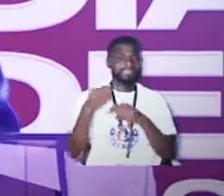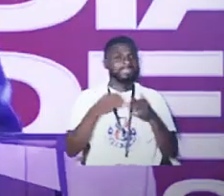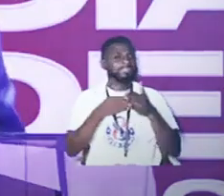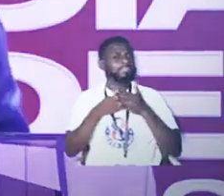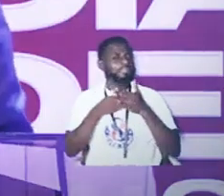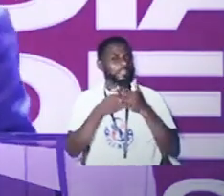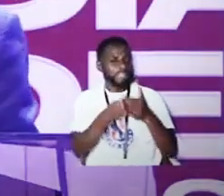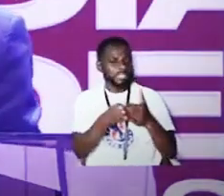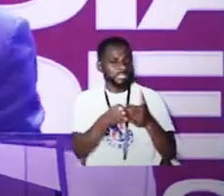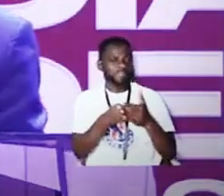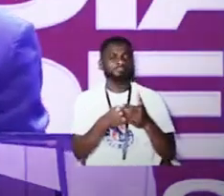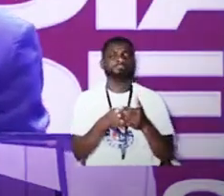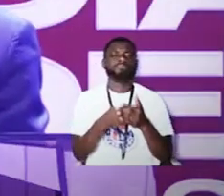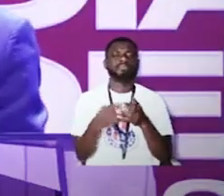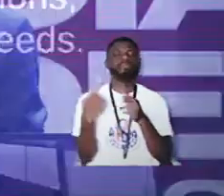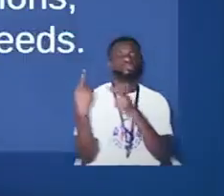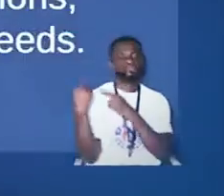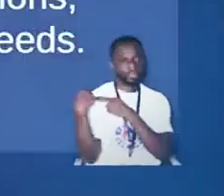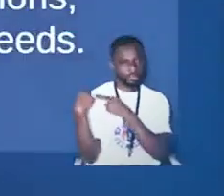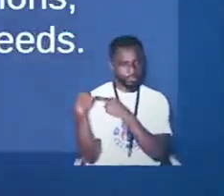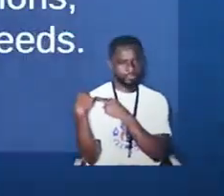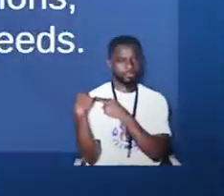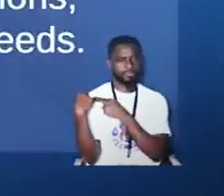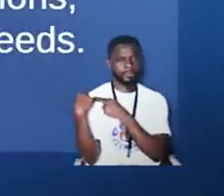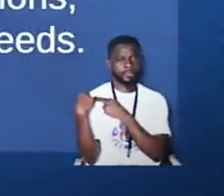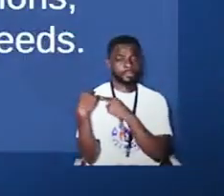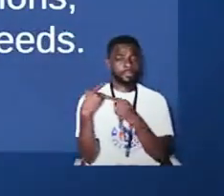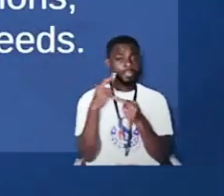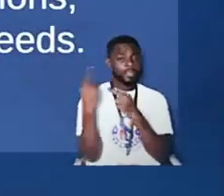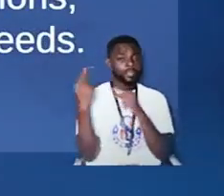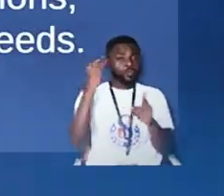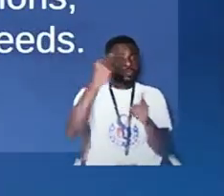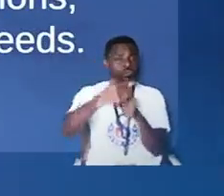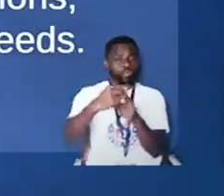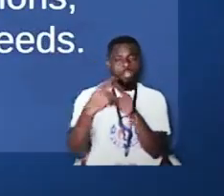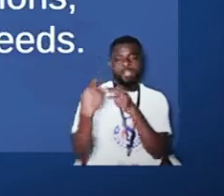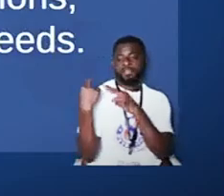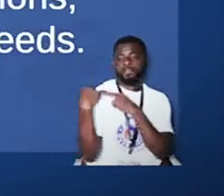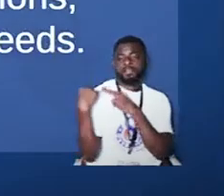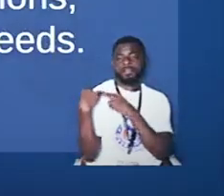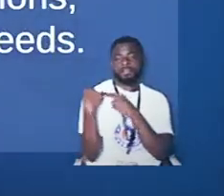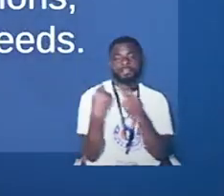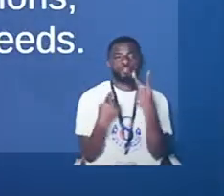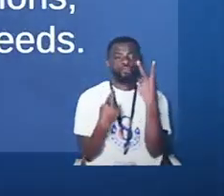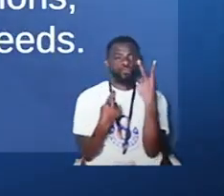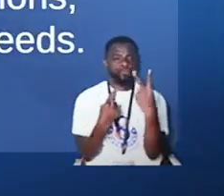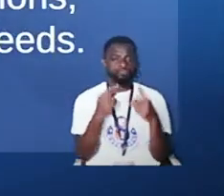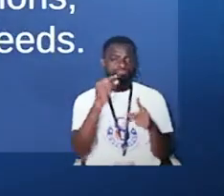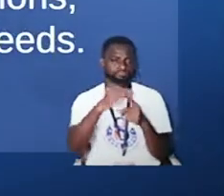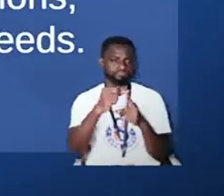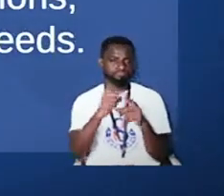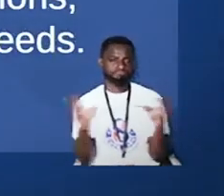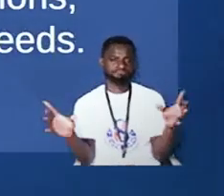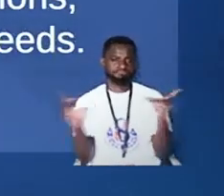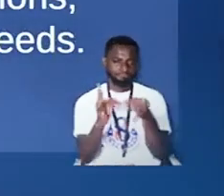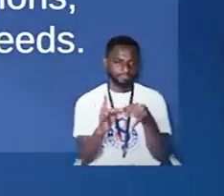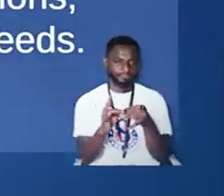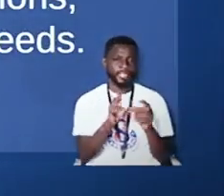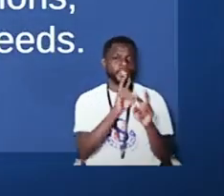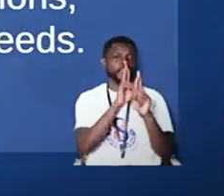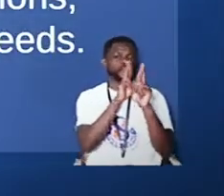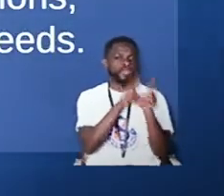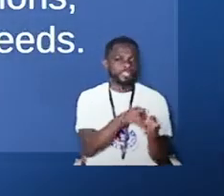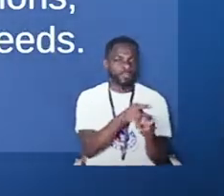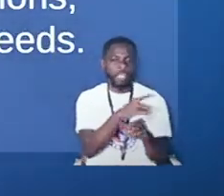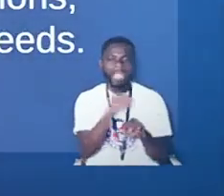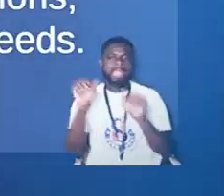leadership is responsibility. The word responsibility is two words put together. Response and